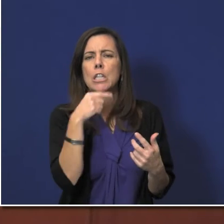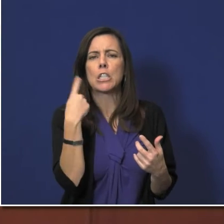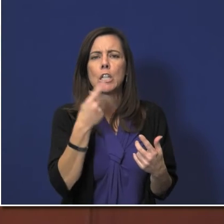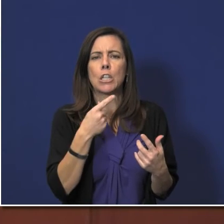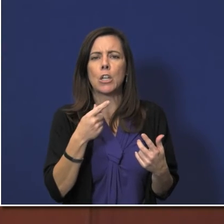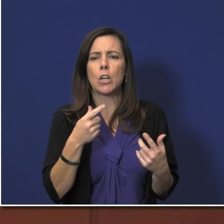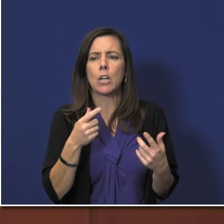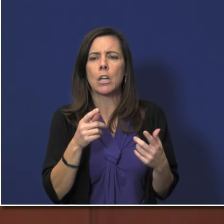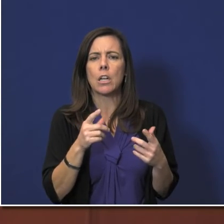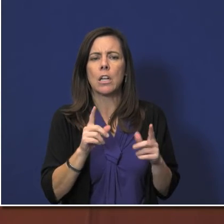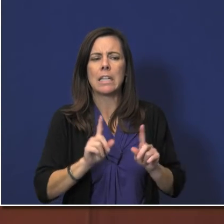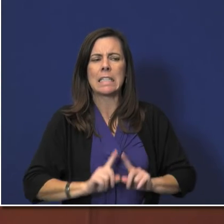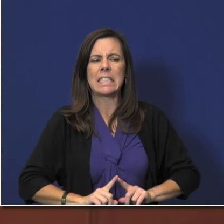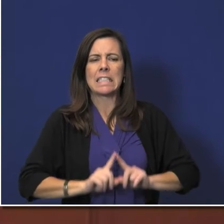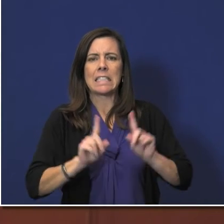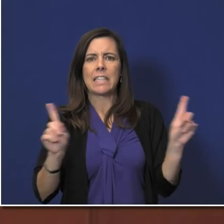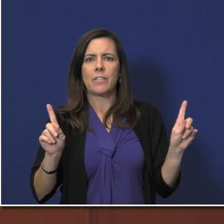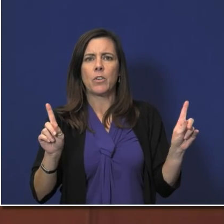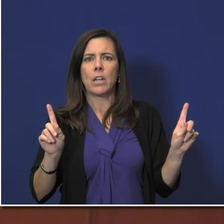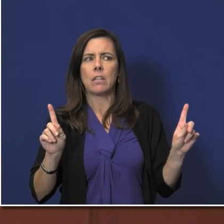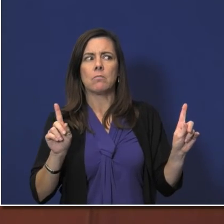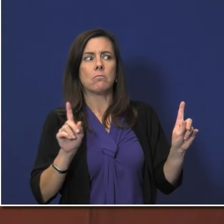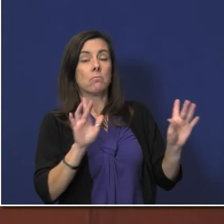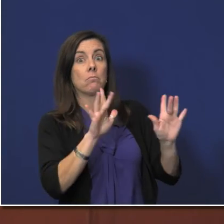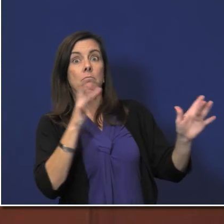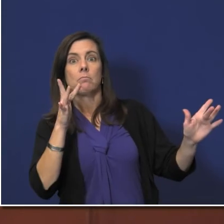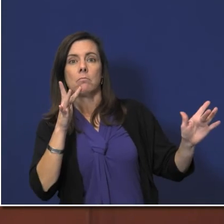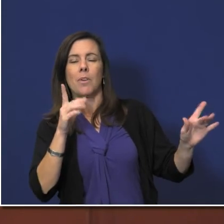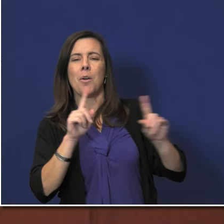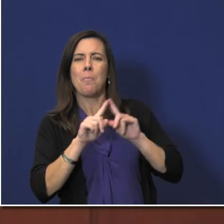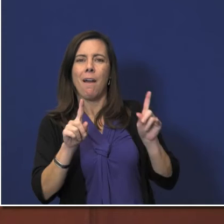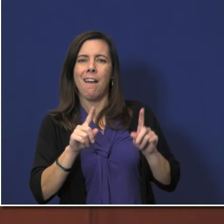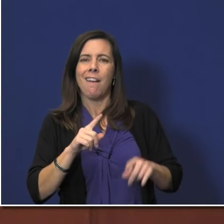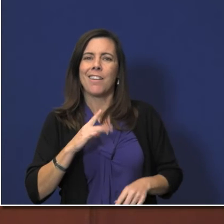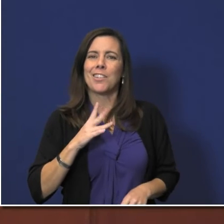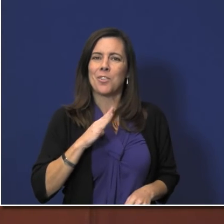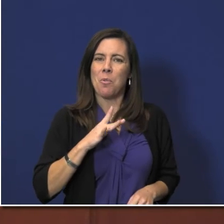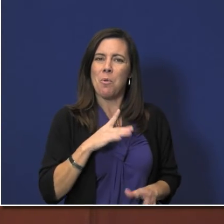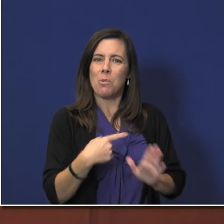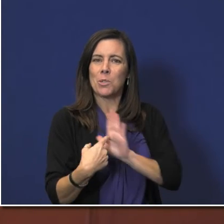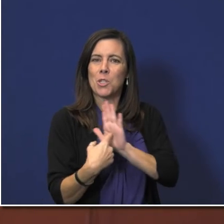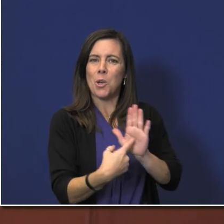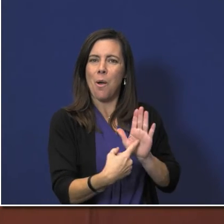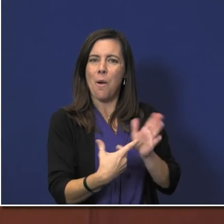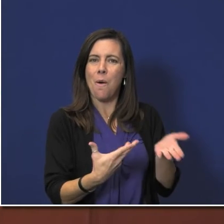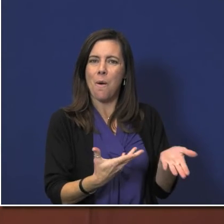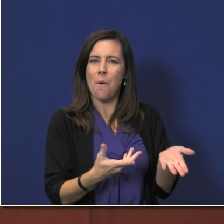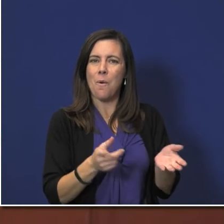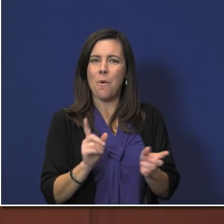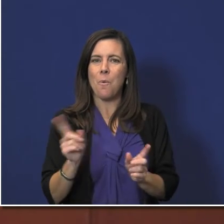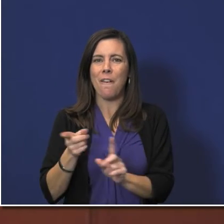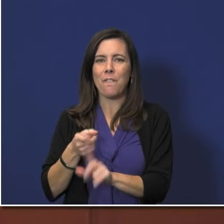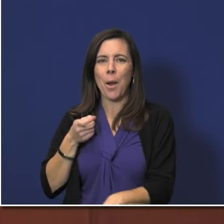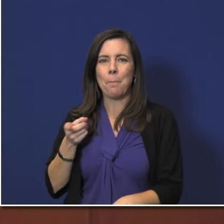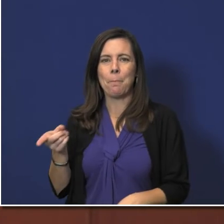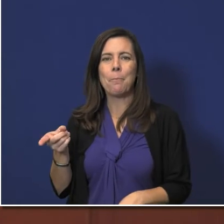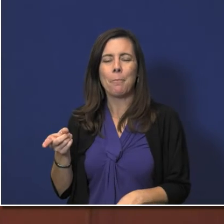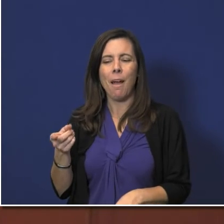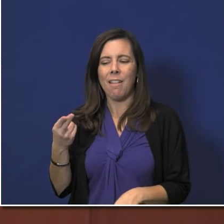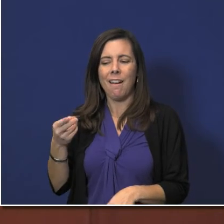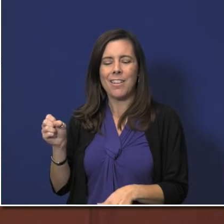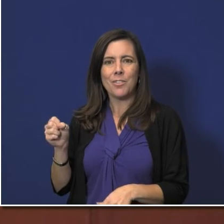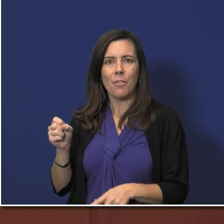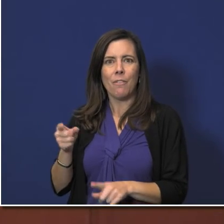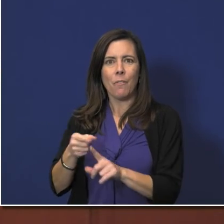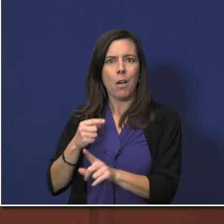as different. But I also think it's really pretty cool to be able to show where we've grown from and what we're into